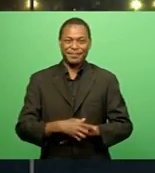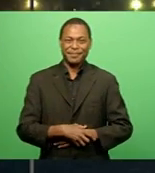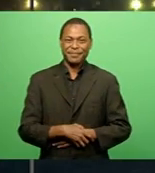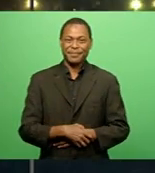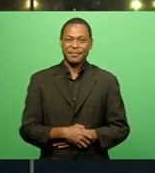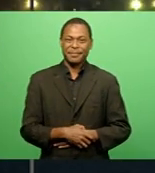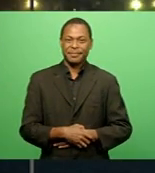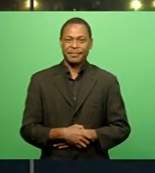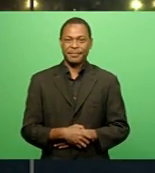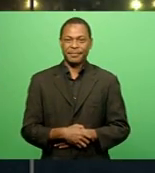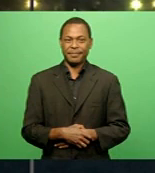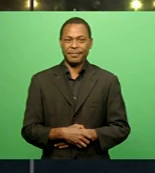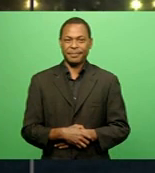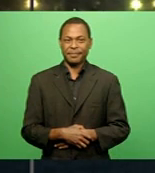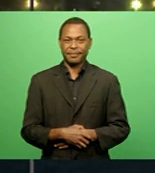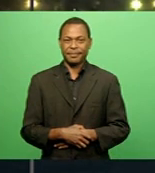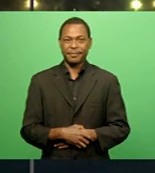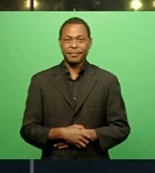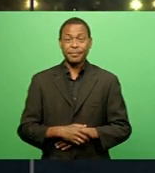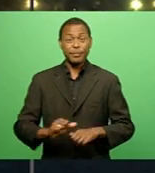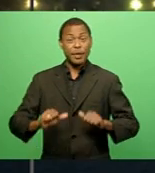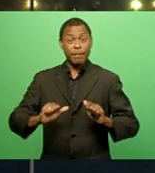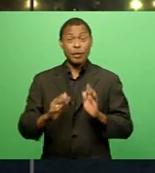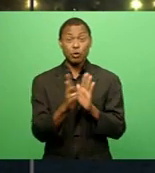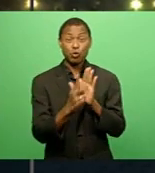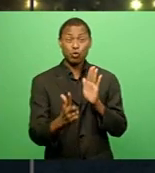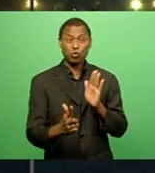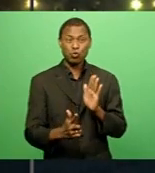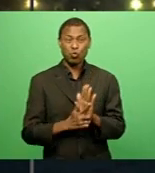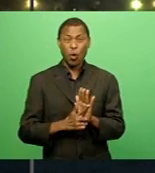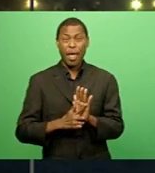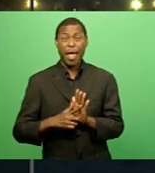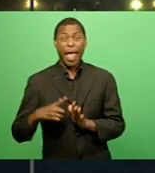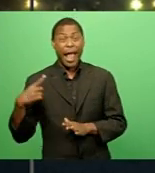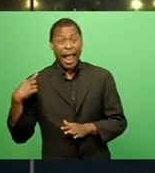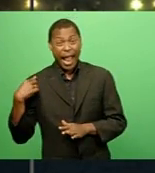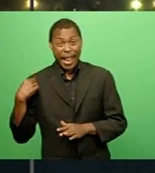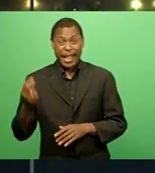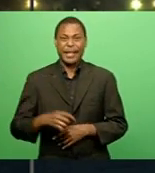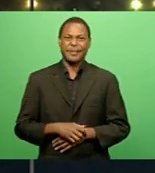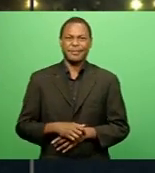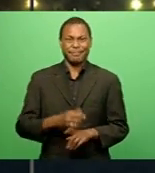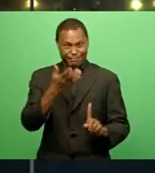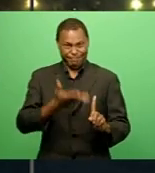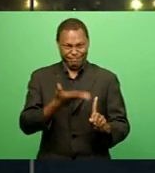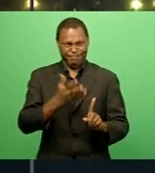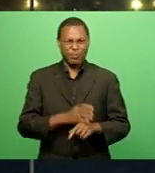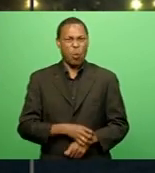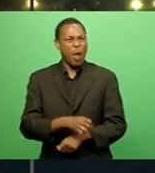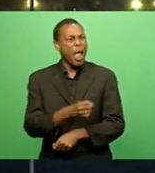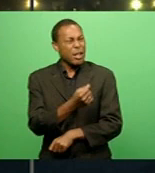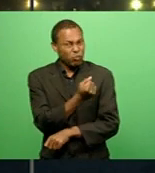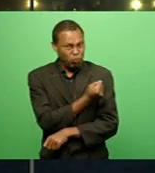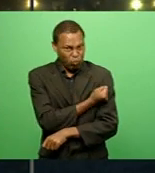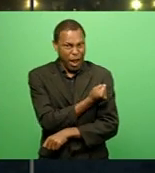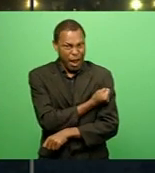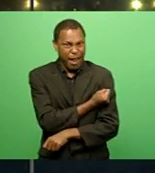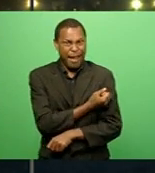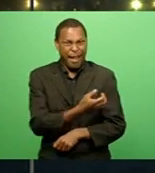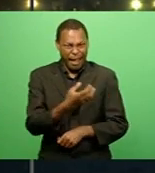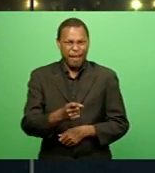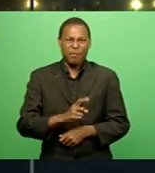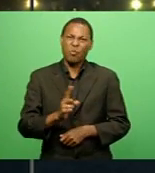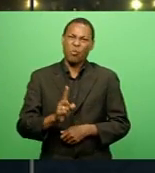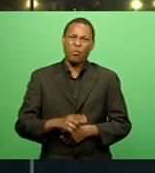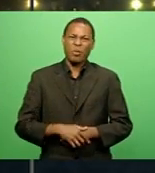News. The defense lawyer for Canadian national Joshua Aziz Rahman, who is facing drug-related charges, has raised